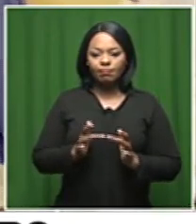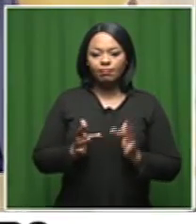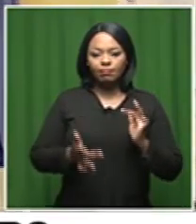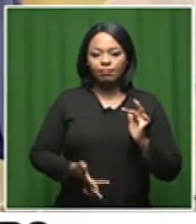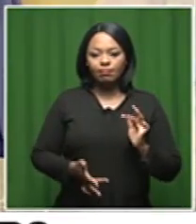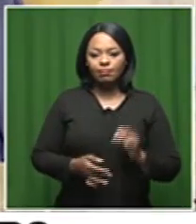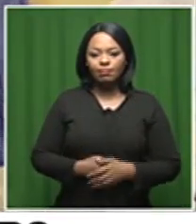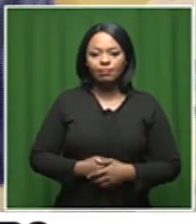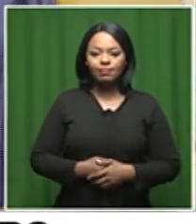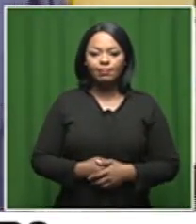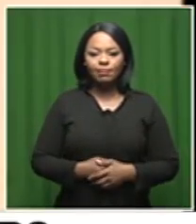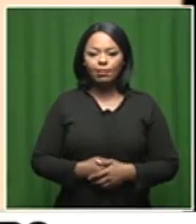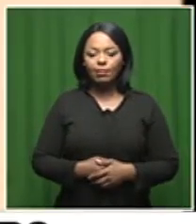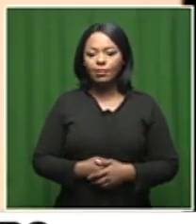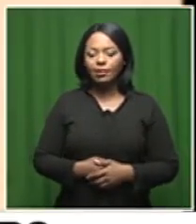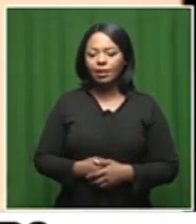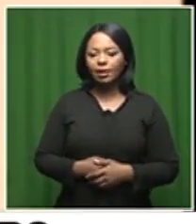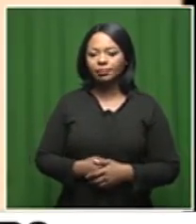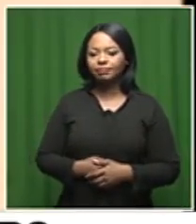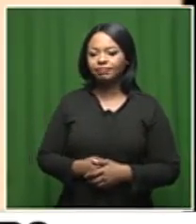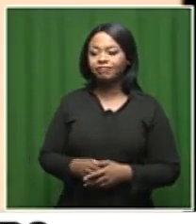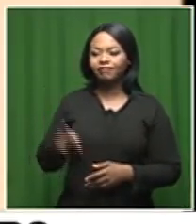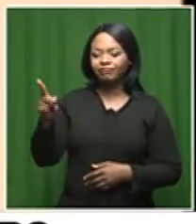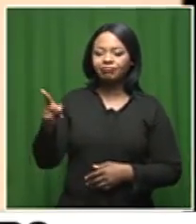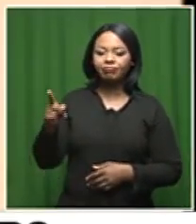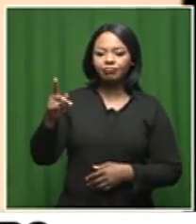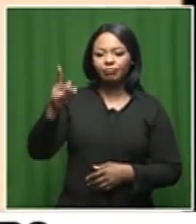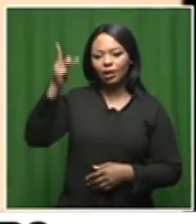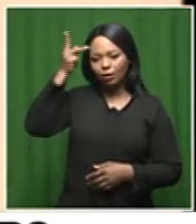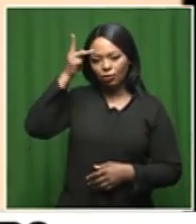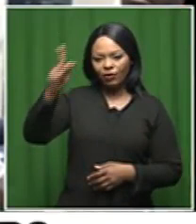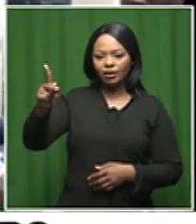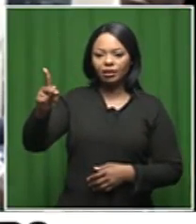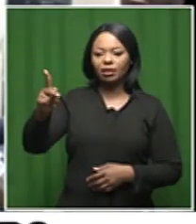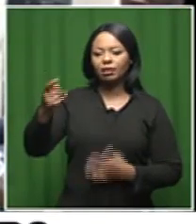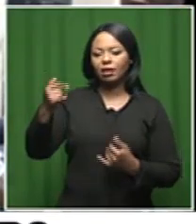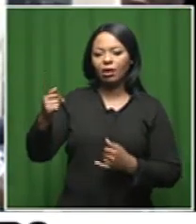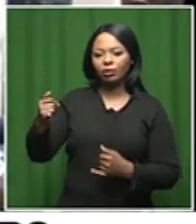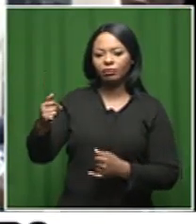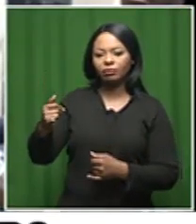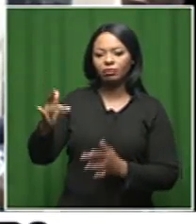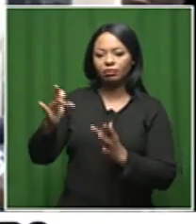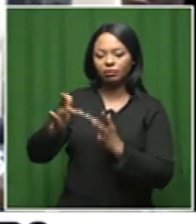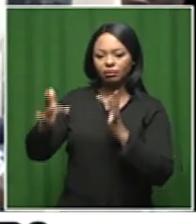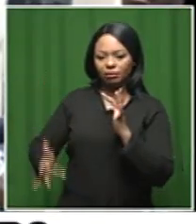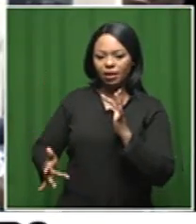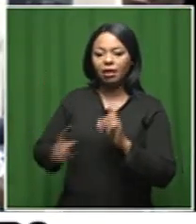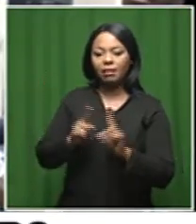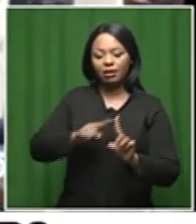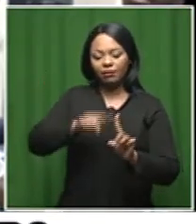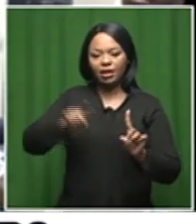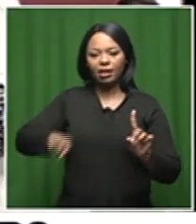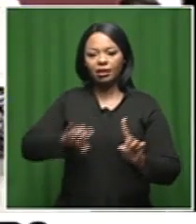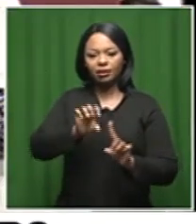bone marrow. Okay, we seem to be having a poor connection with the prof. We'll get that re-established, but if you are just joining us, this is Vital Signs. I'm